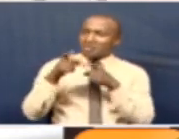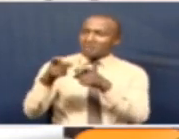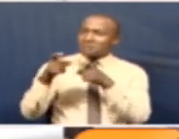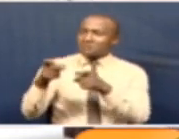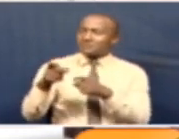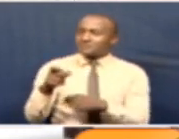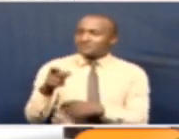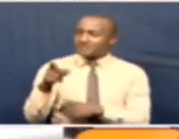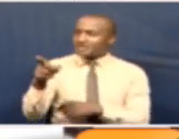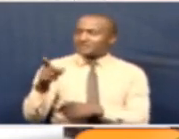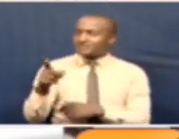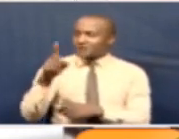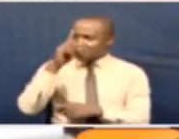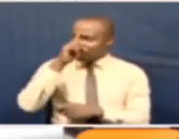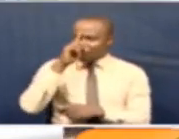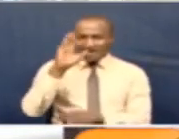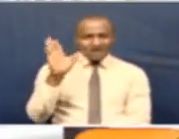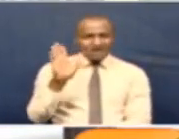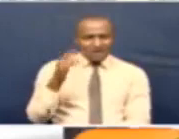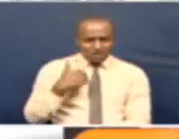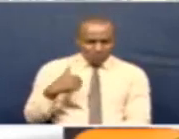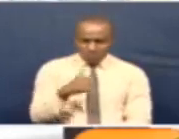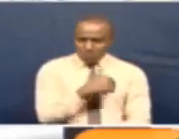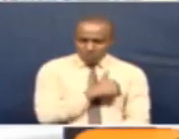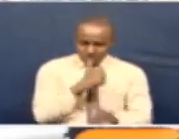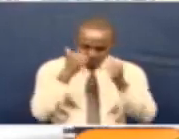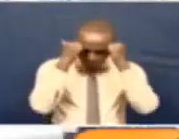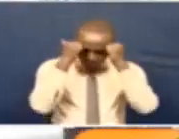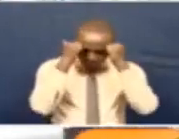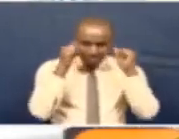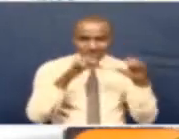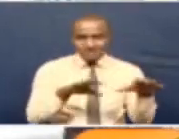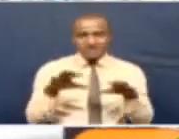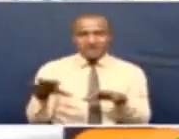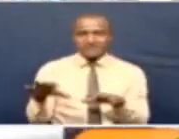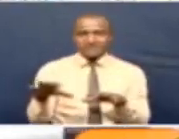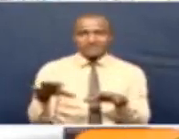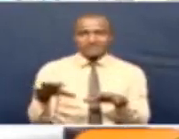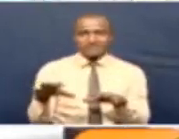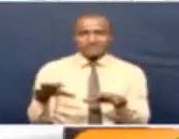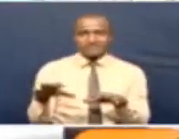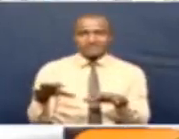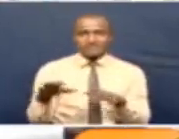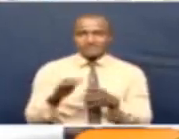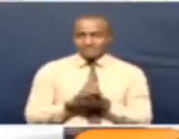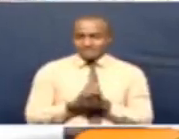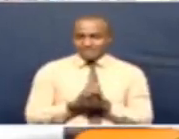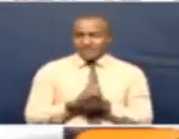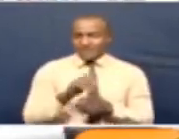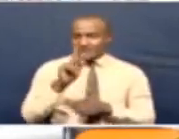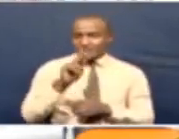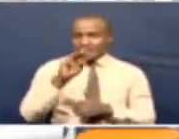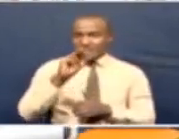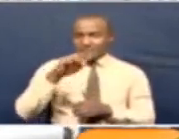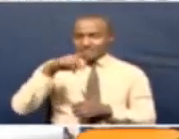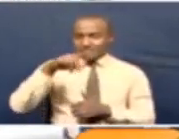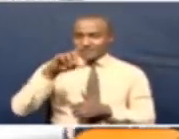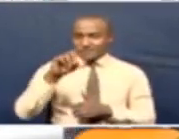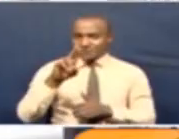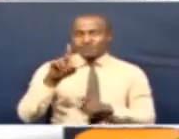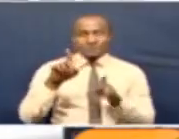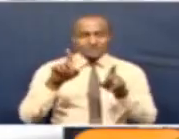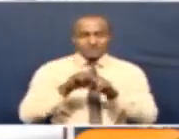is affecting our education. The strike has attracted concerns from the Kenya Medical Practitioners and Dentists Union. According